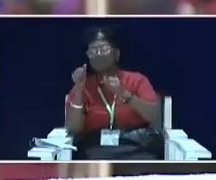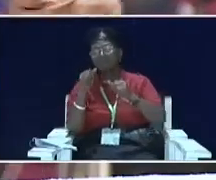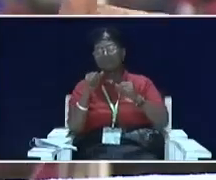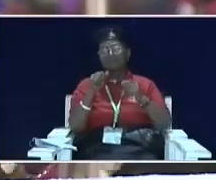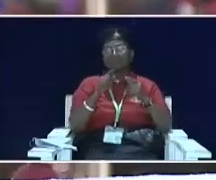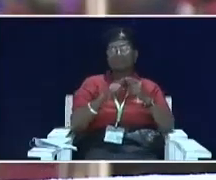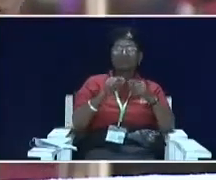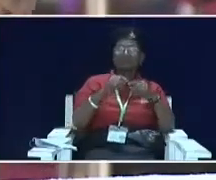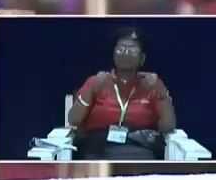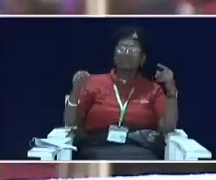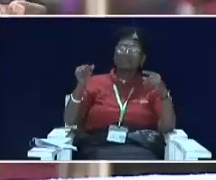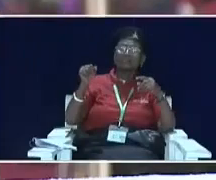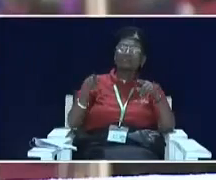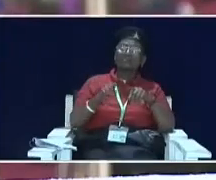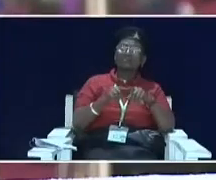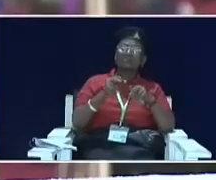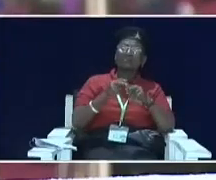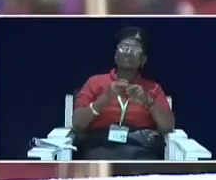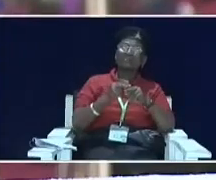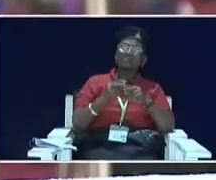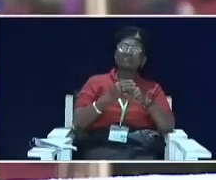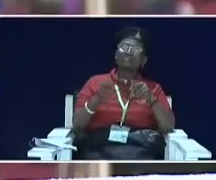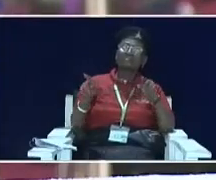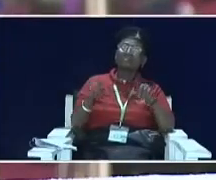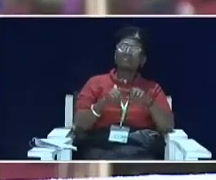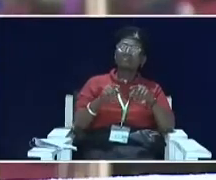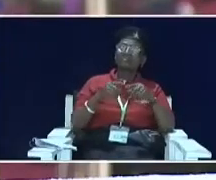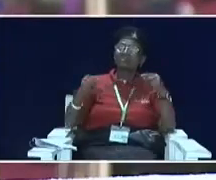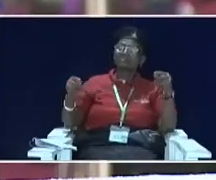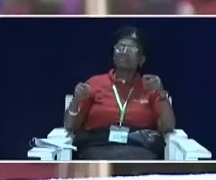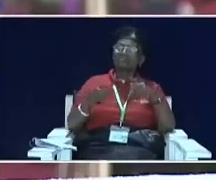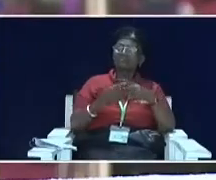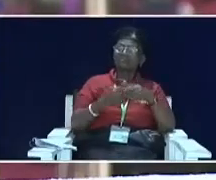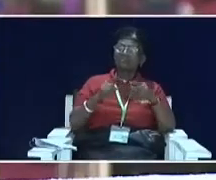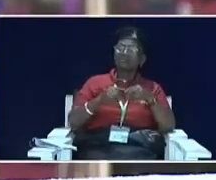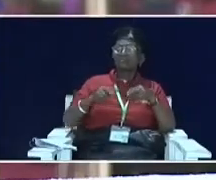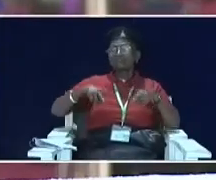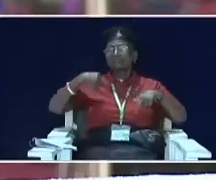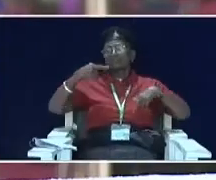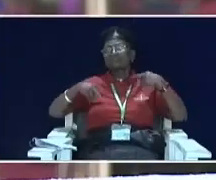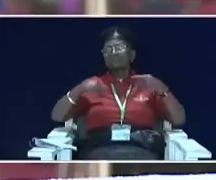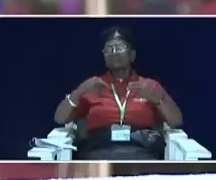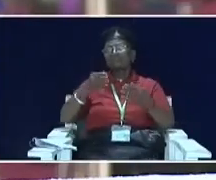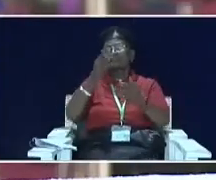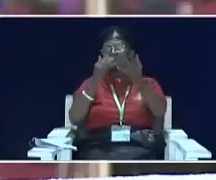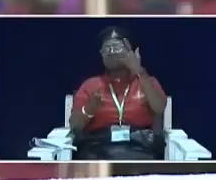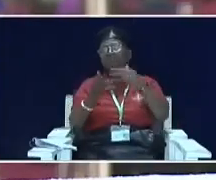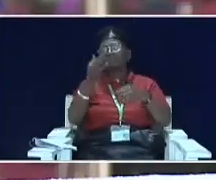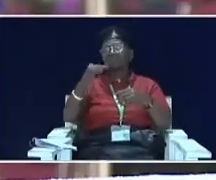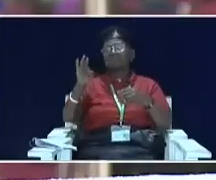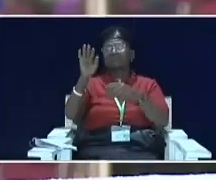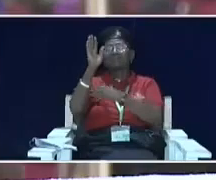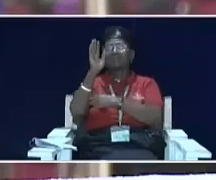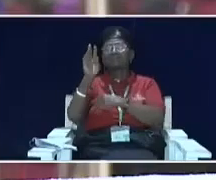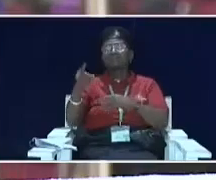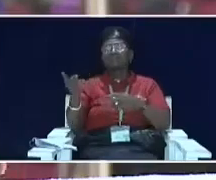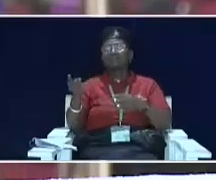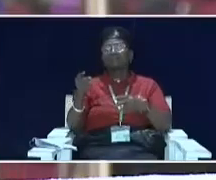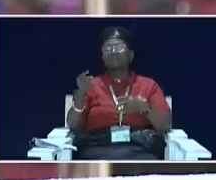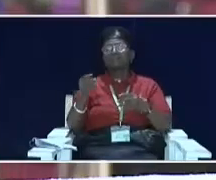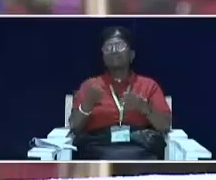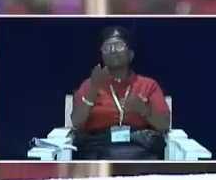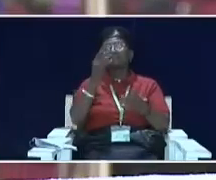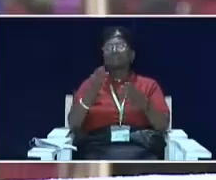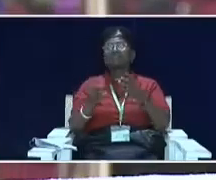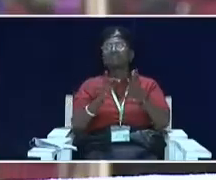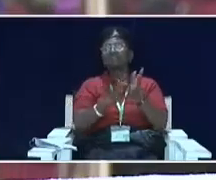as soon as the enemies began to rejoice, the fire of God fell. Bible says all the ropes binding